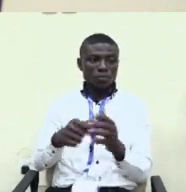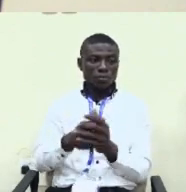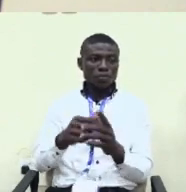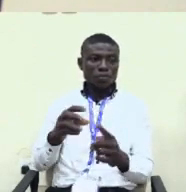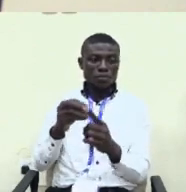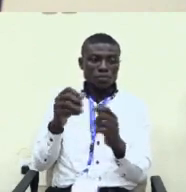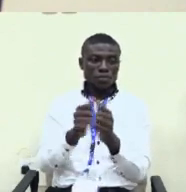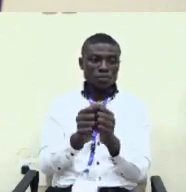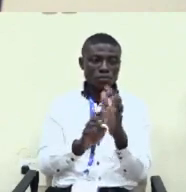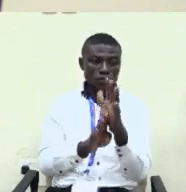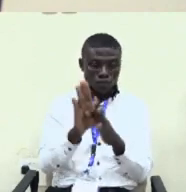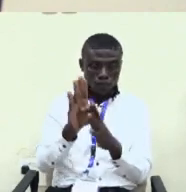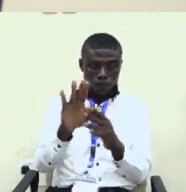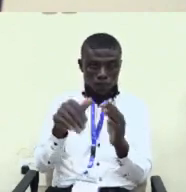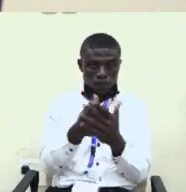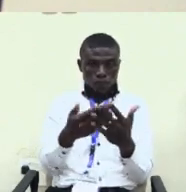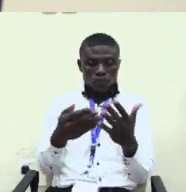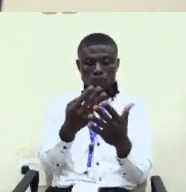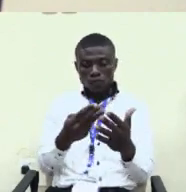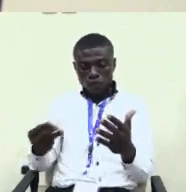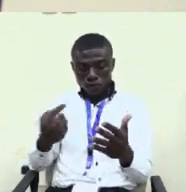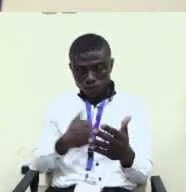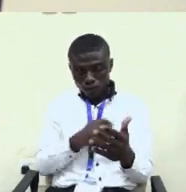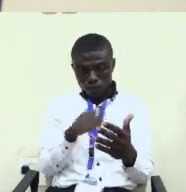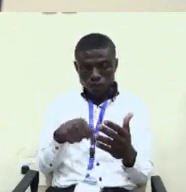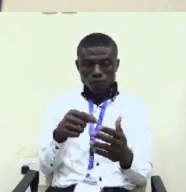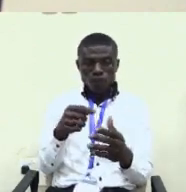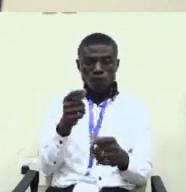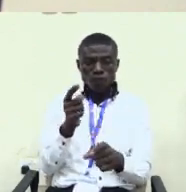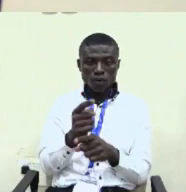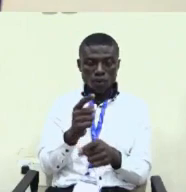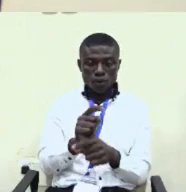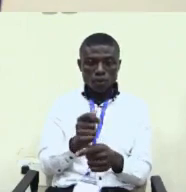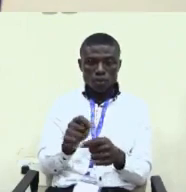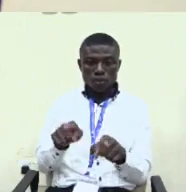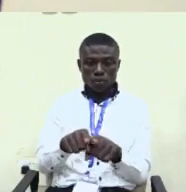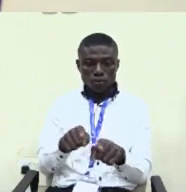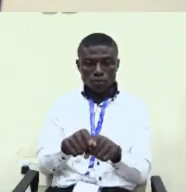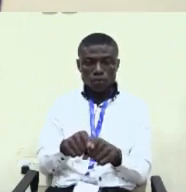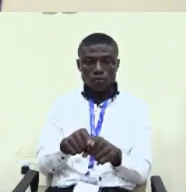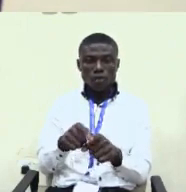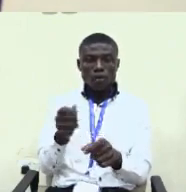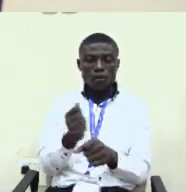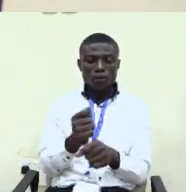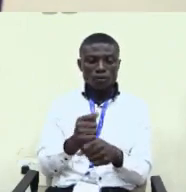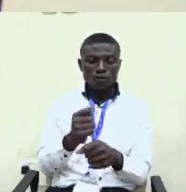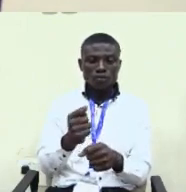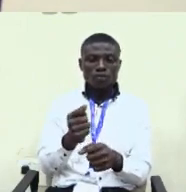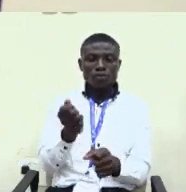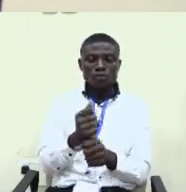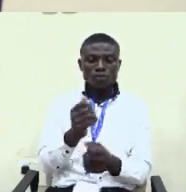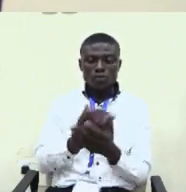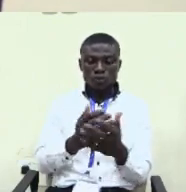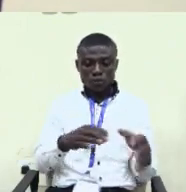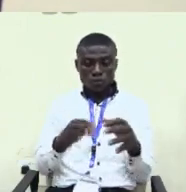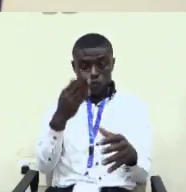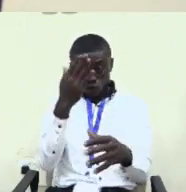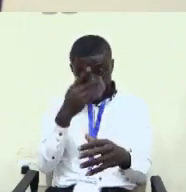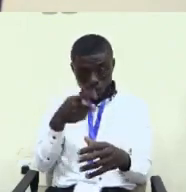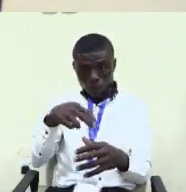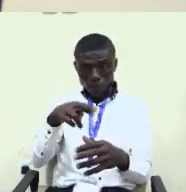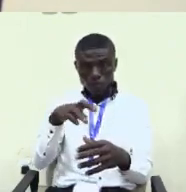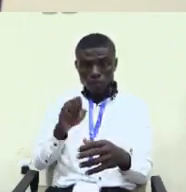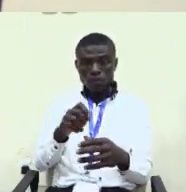with development of the materials, we had to pre-test. And the pre-test prolonged some of the activities. Called